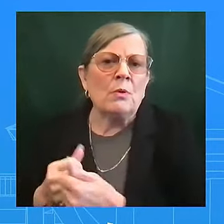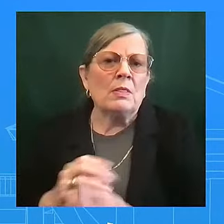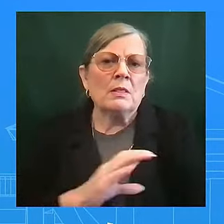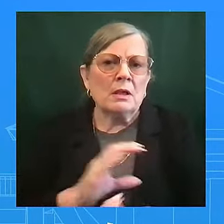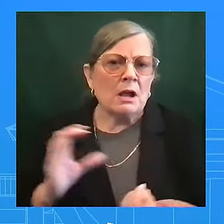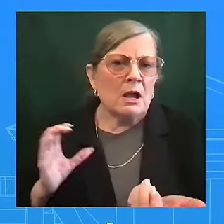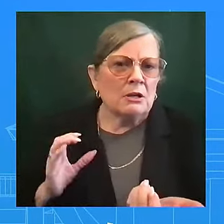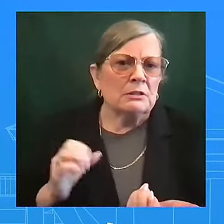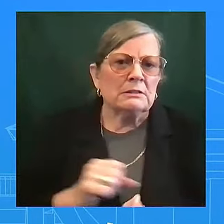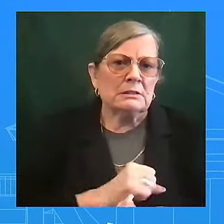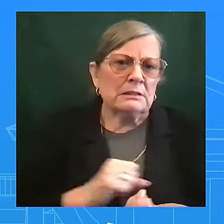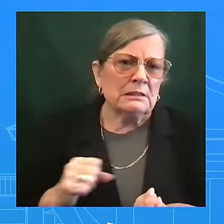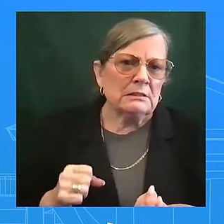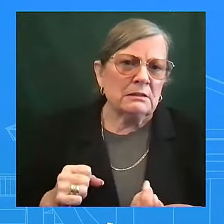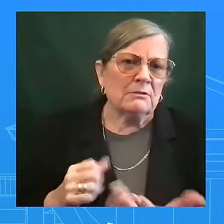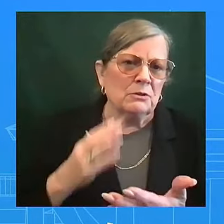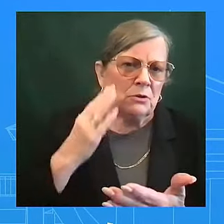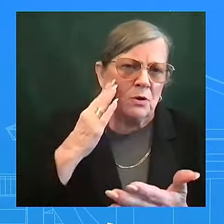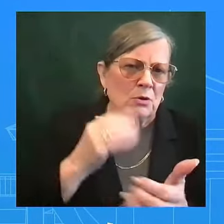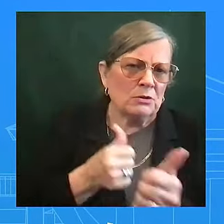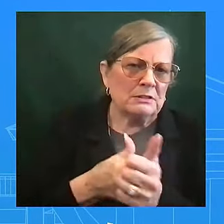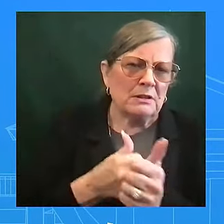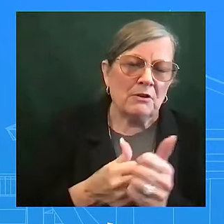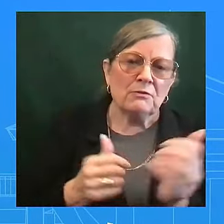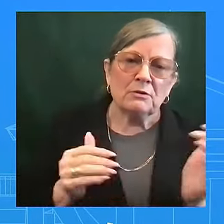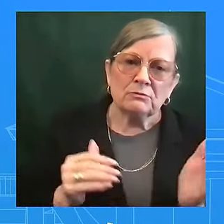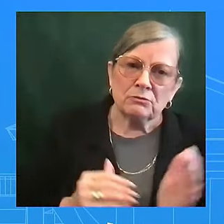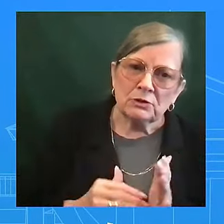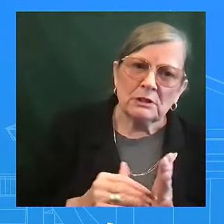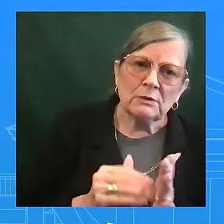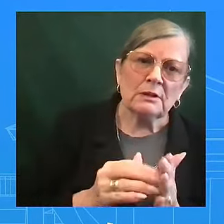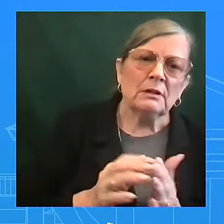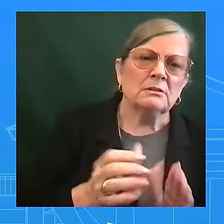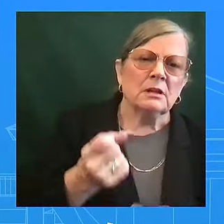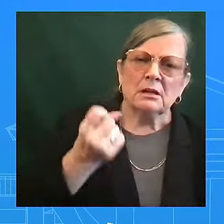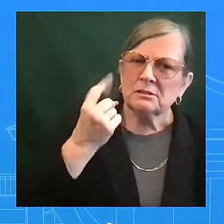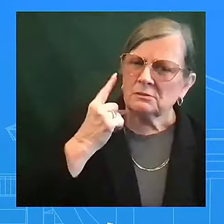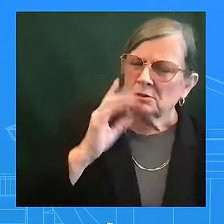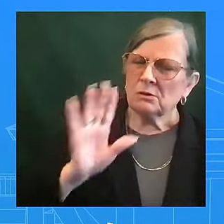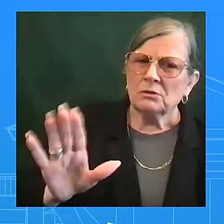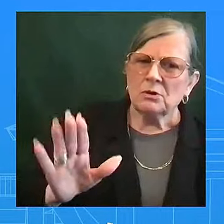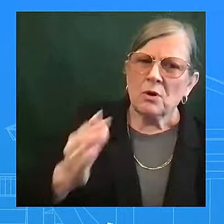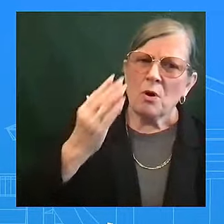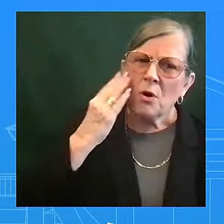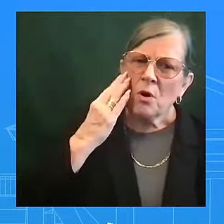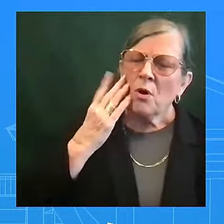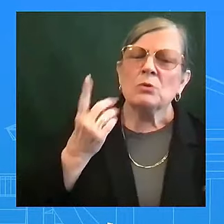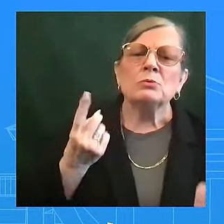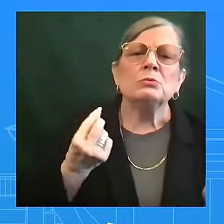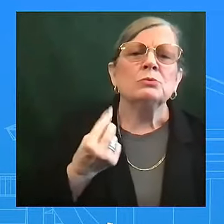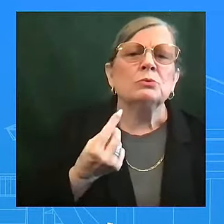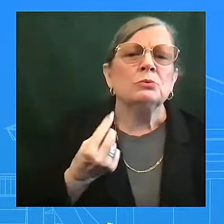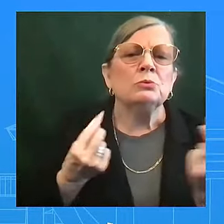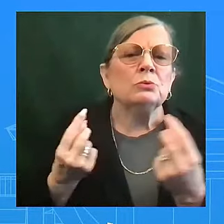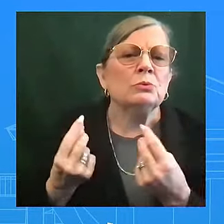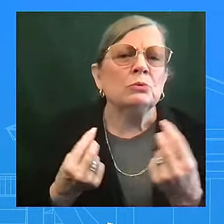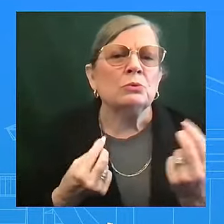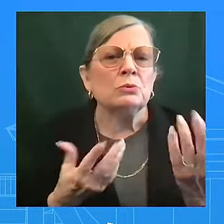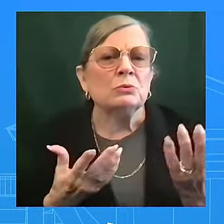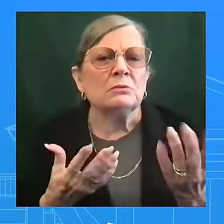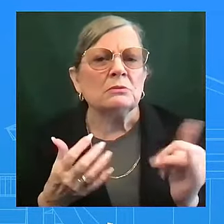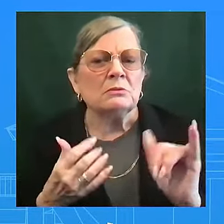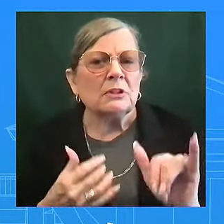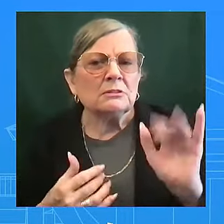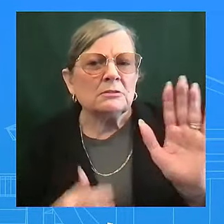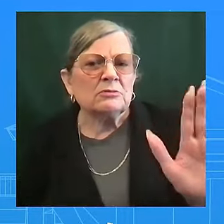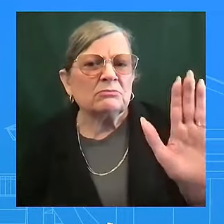do. They know how to do this. This is the most basic thing, most basic part of their job is to keep the government open. So they